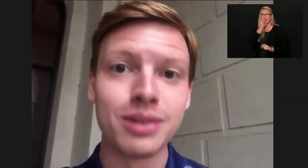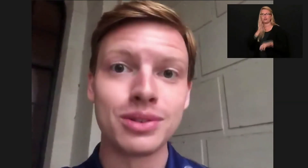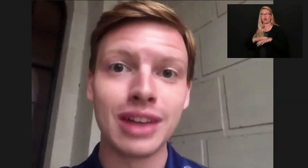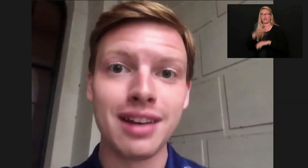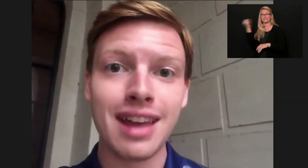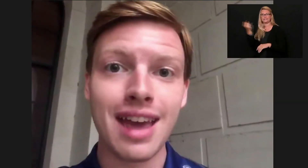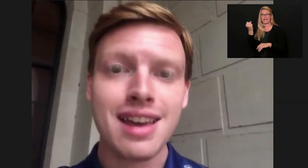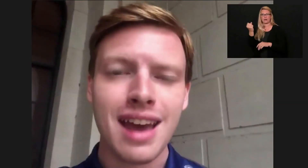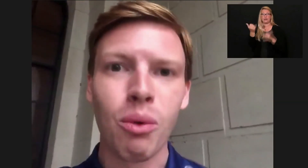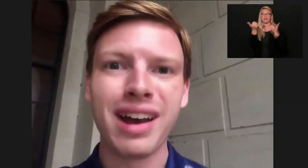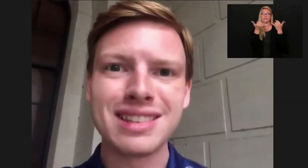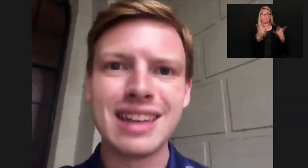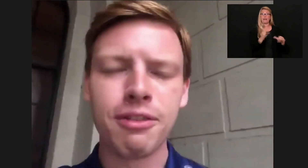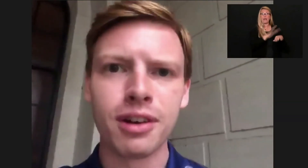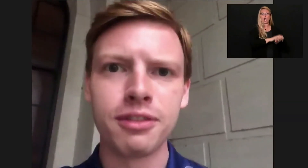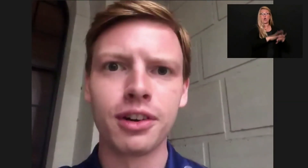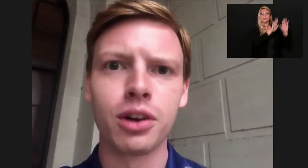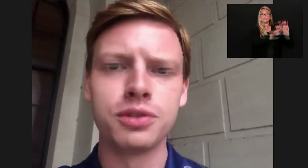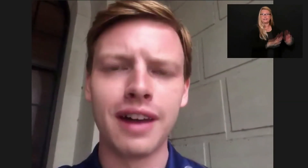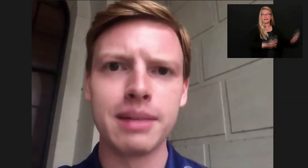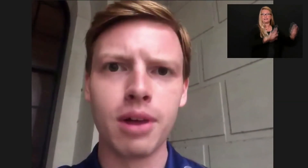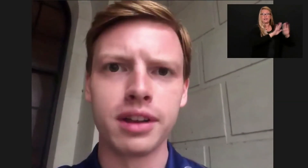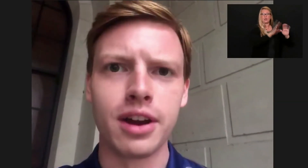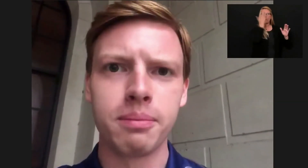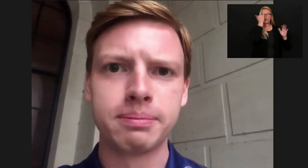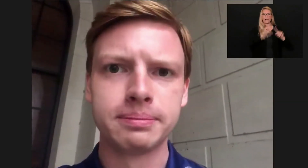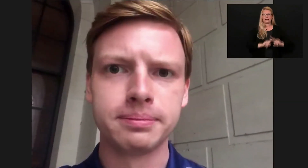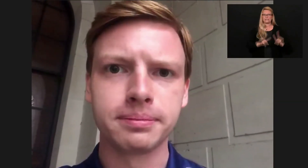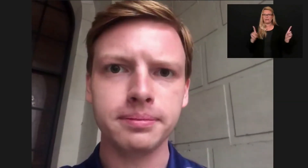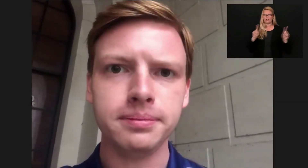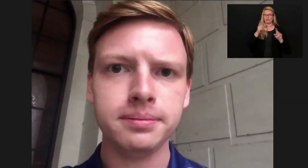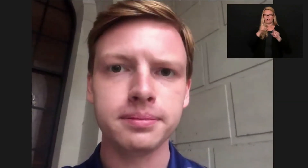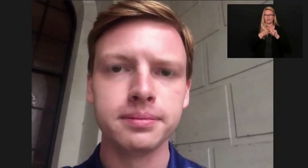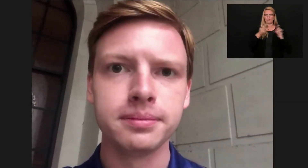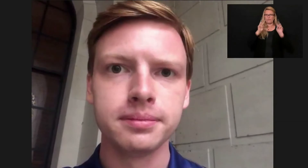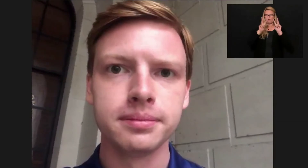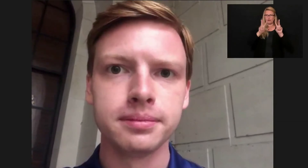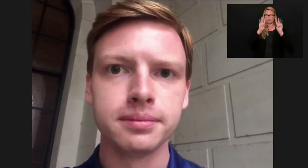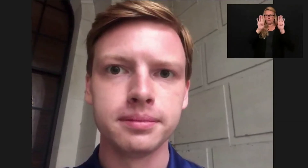games on Sunday, and why it's different for girls volleyball here.